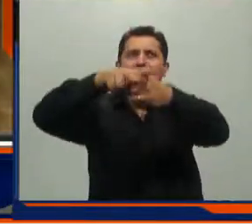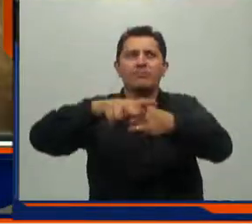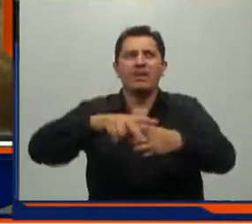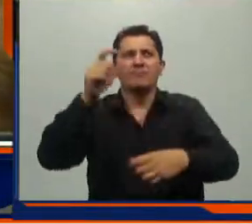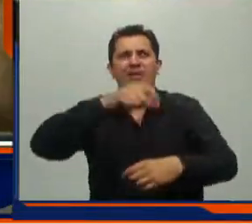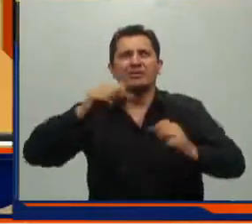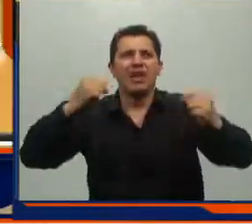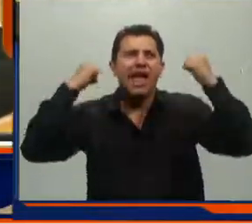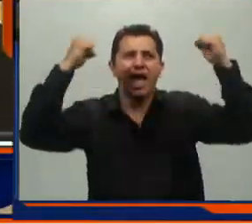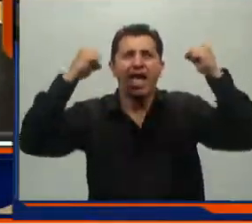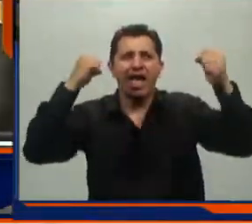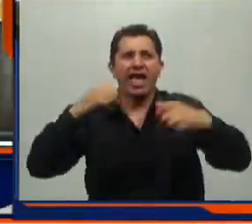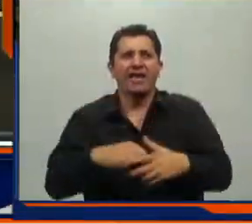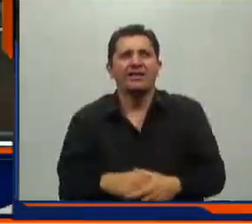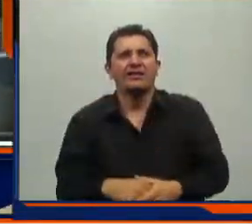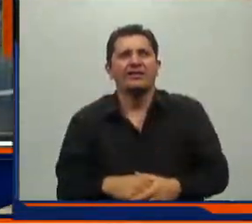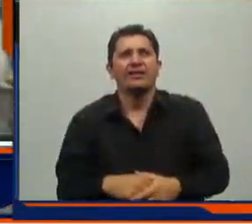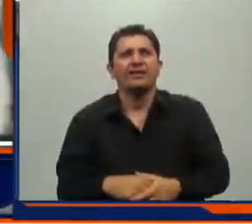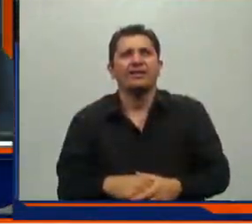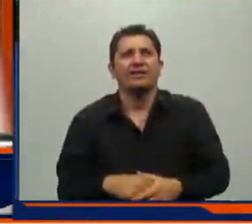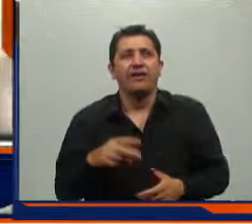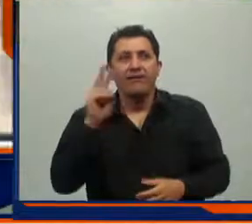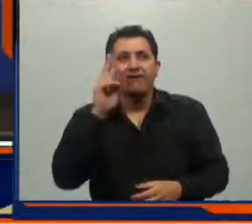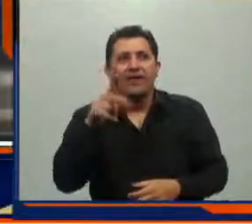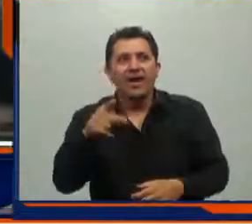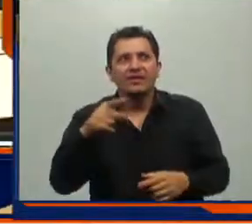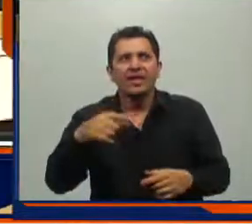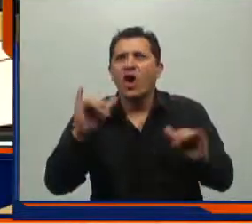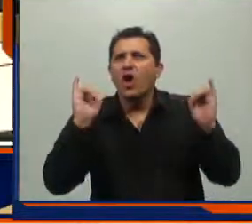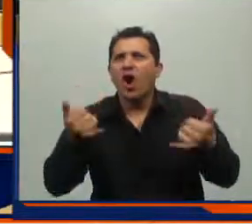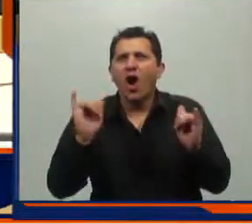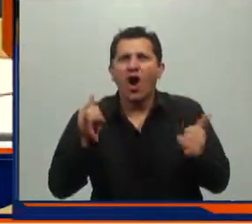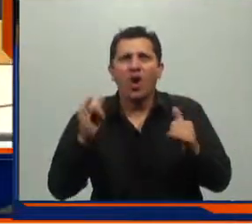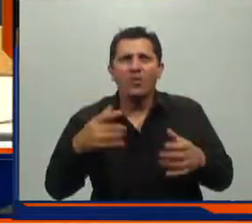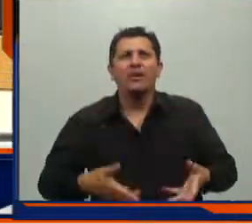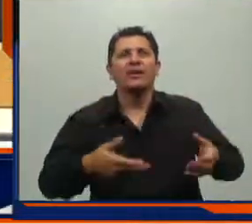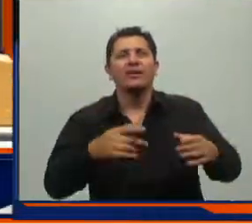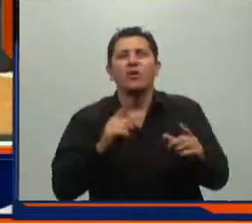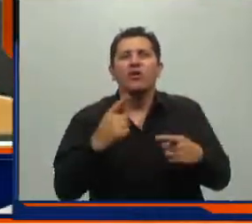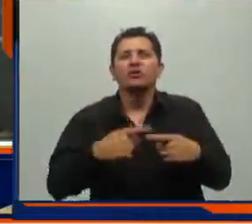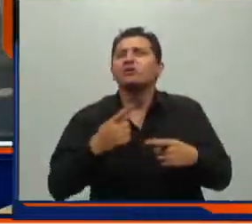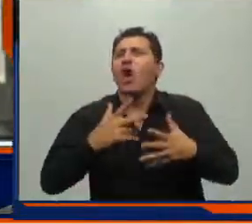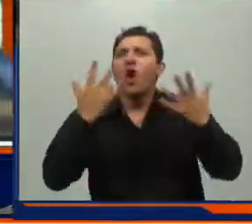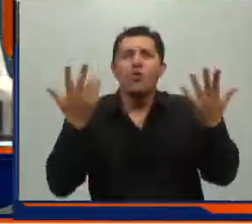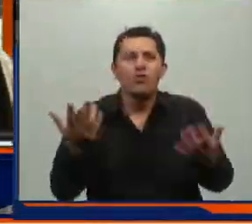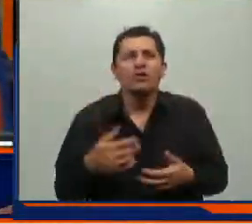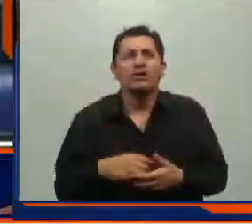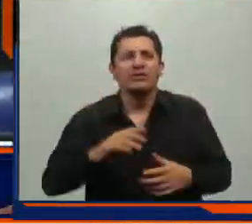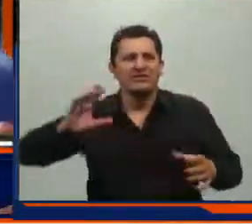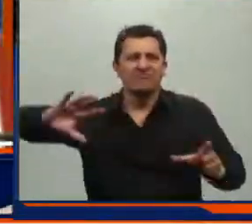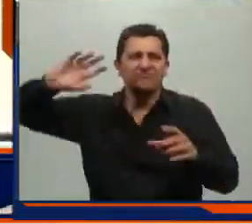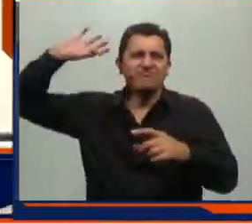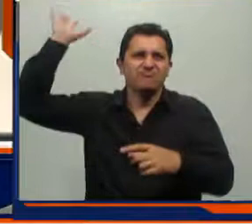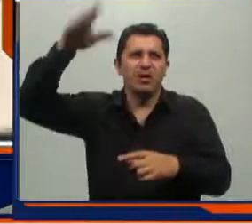gente contenta. Y esto es lo que te decía, ¿no? Chicos jóvenes, para meterle un poquito de show, volcadas, ahí con Rosco,